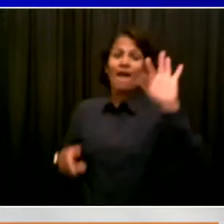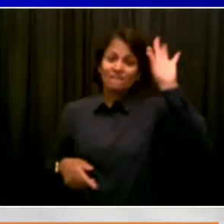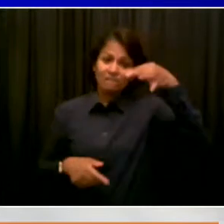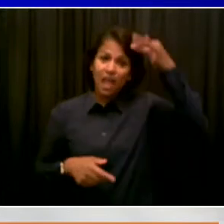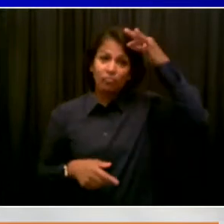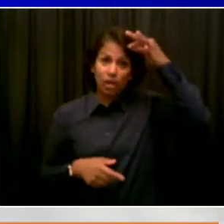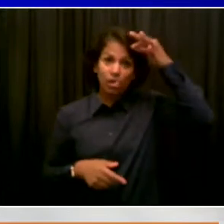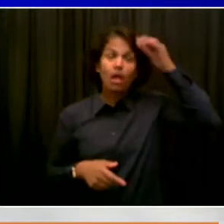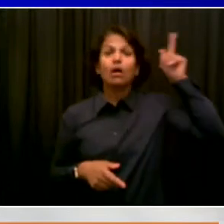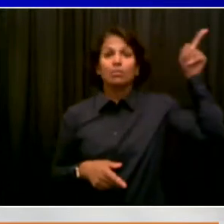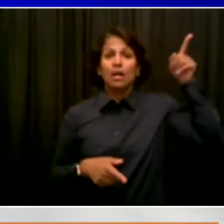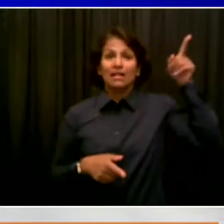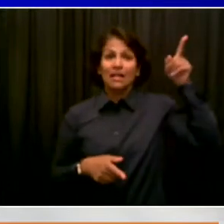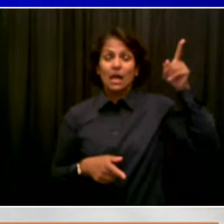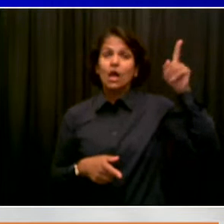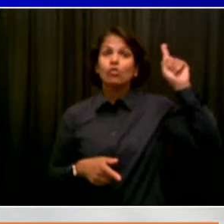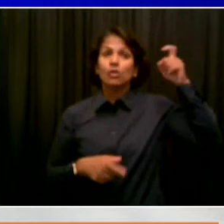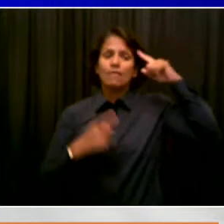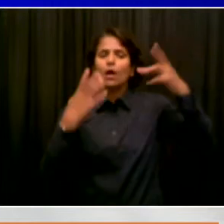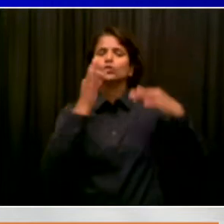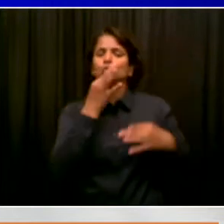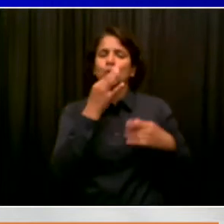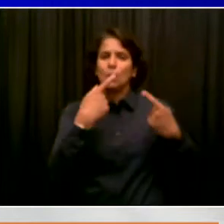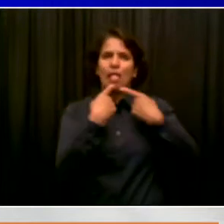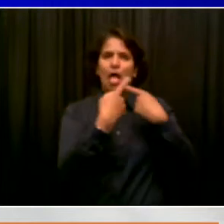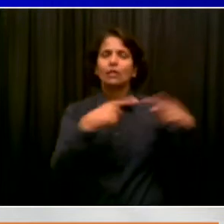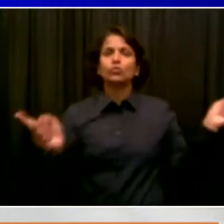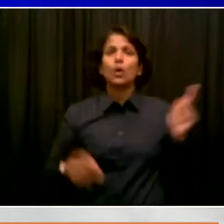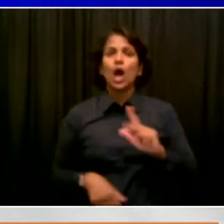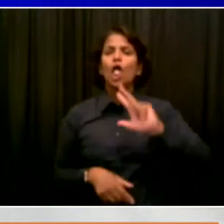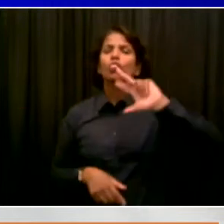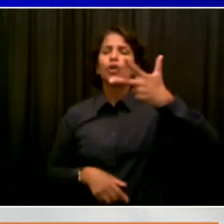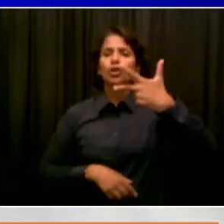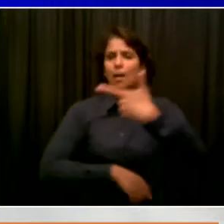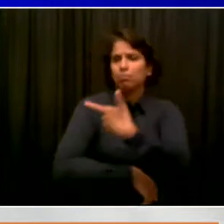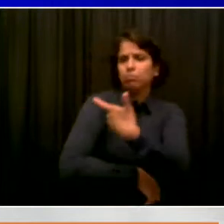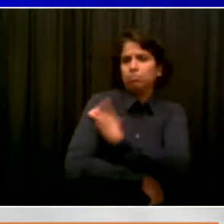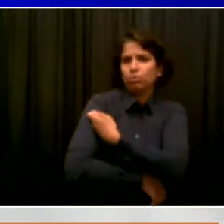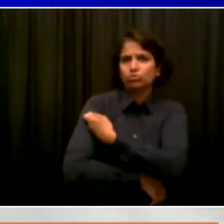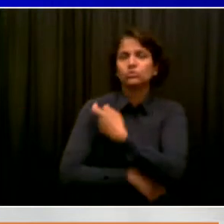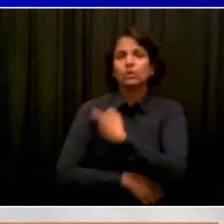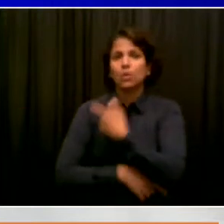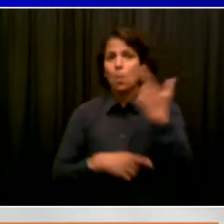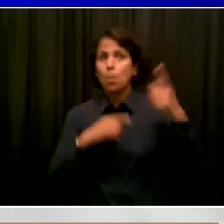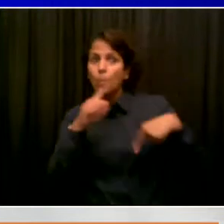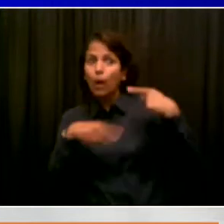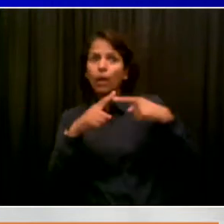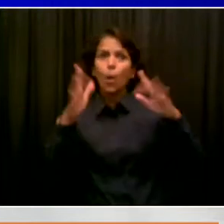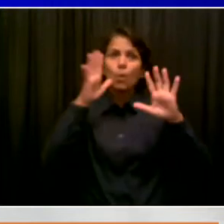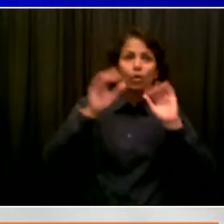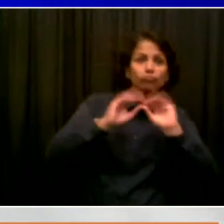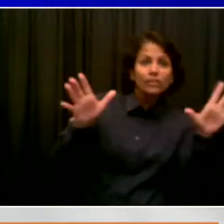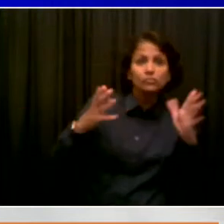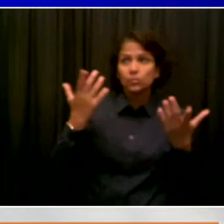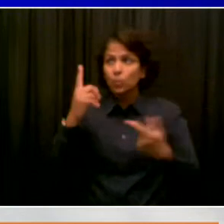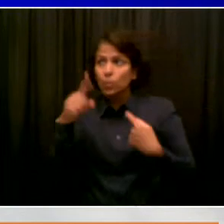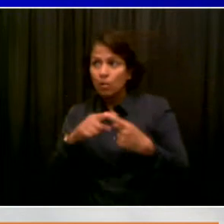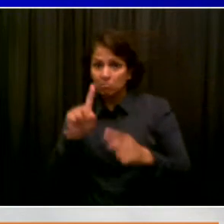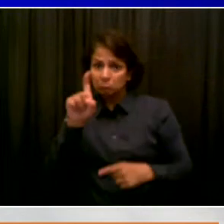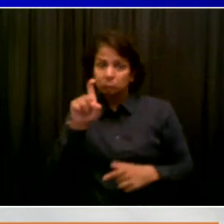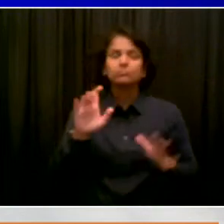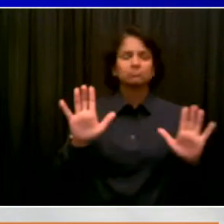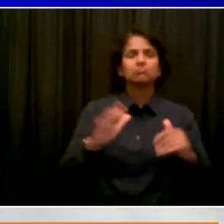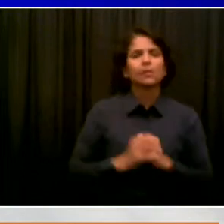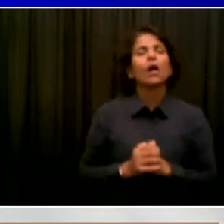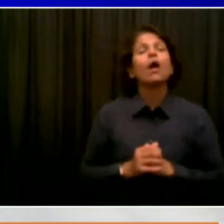20th. We have not gotten a clear formal indication from the federal government yet, but we're preparing on the assumption it could